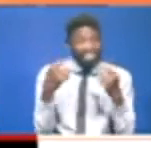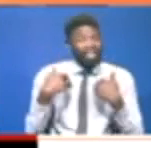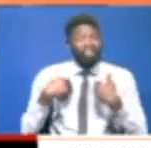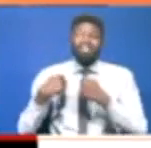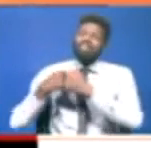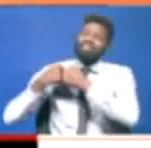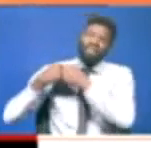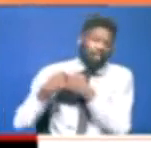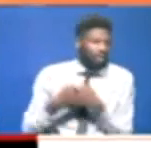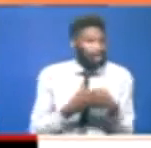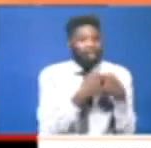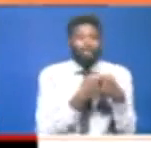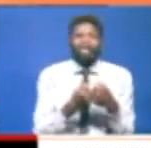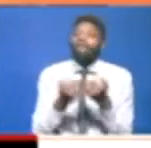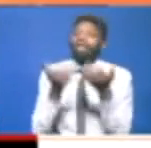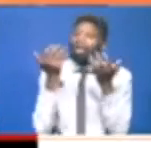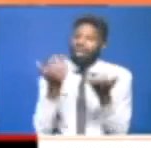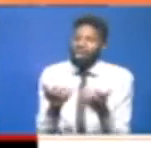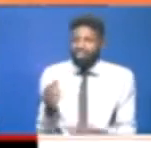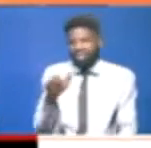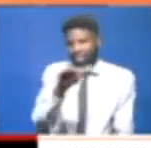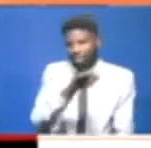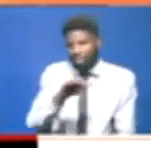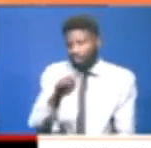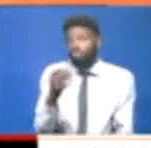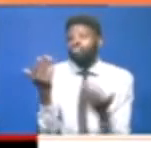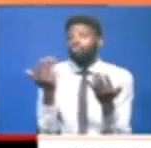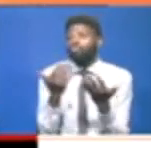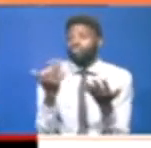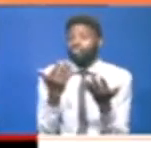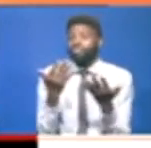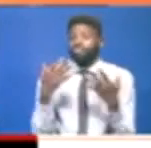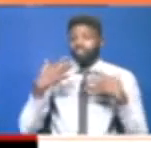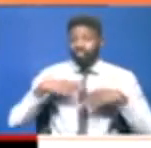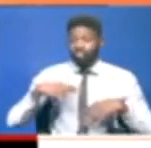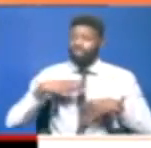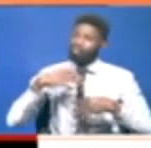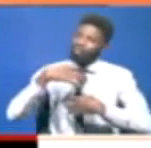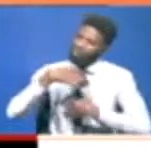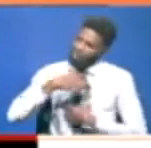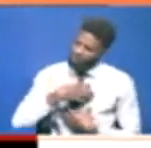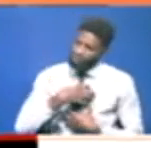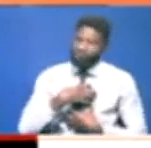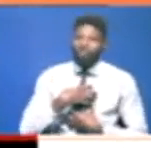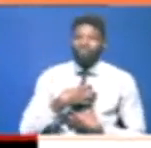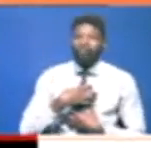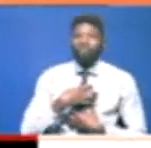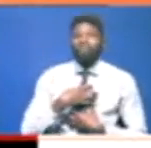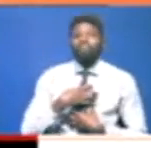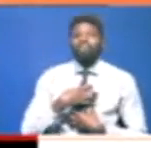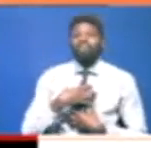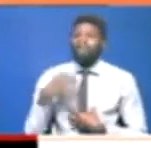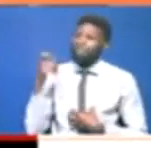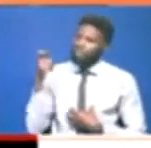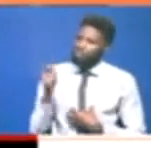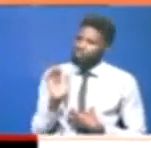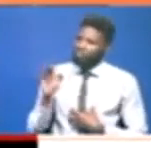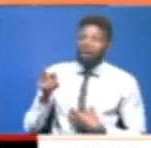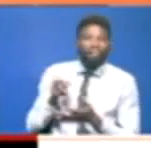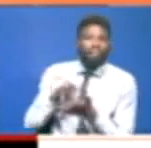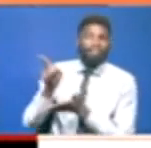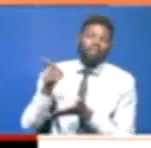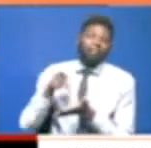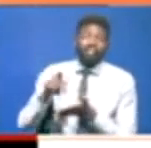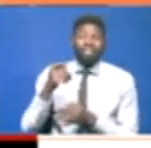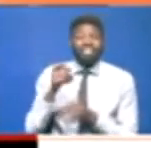comes to meeting pensioners' payment. Because, as I was saying, when you look at the last